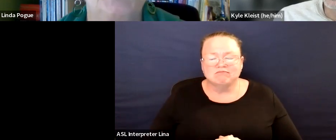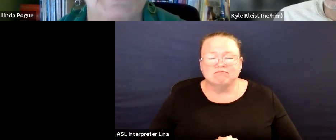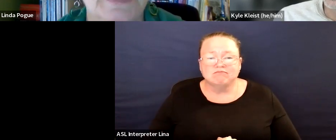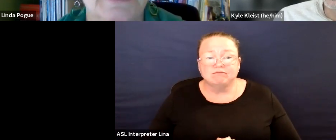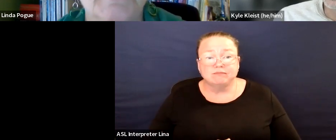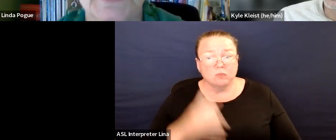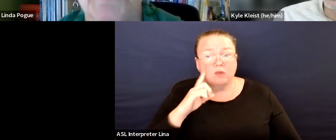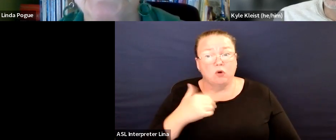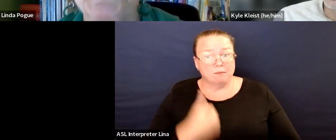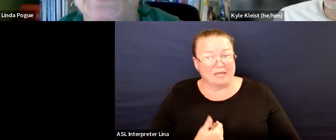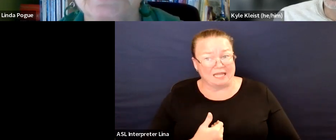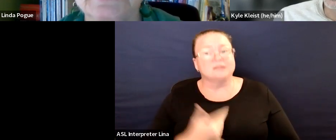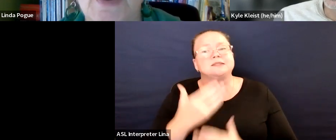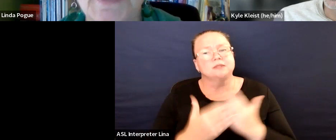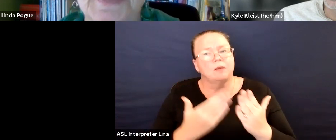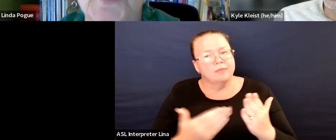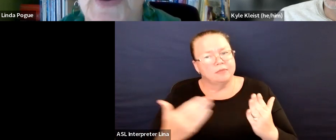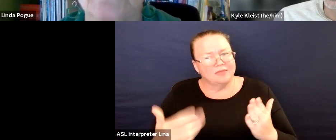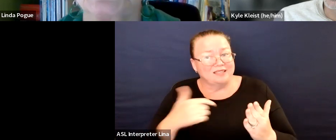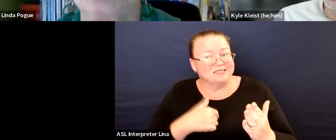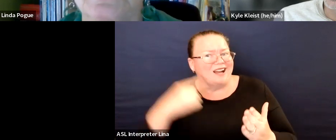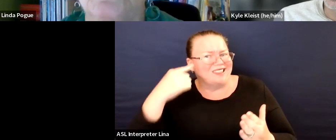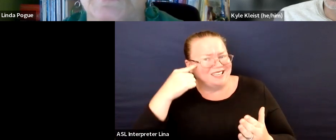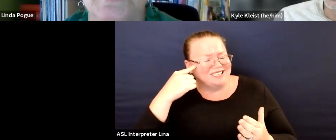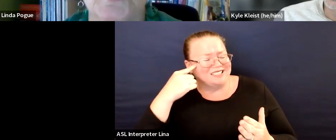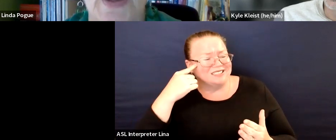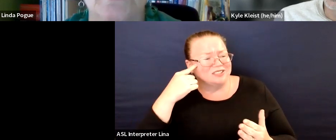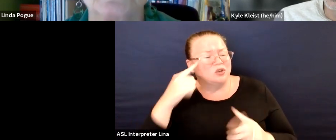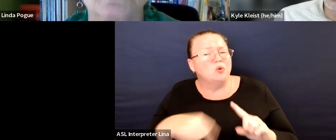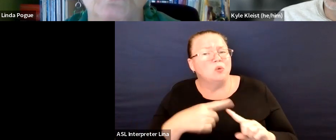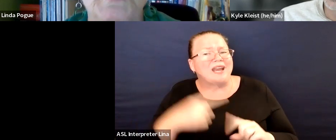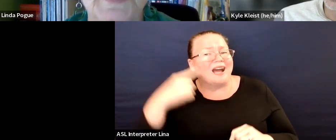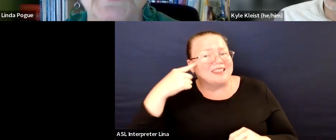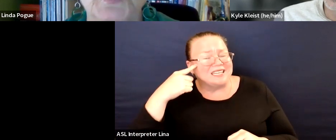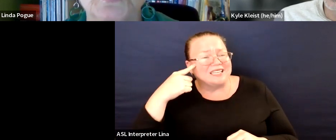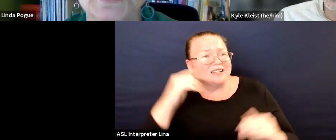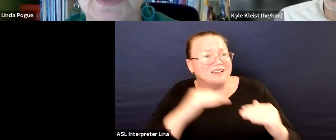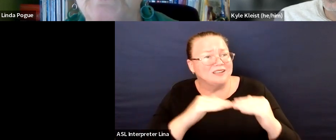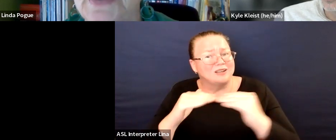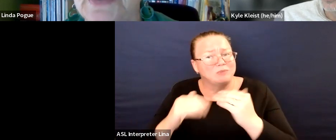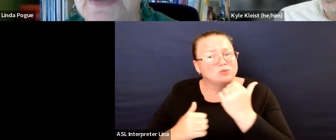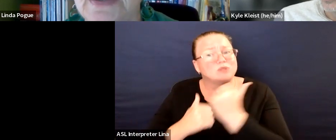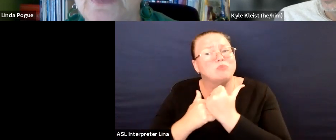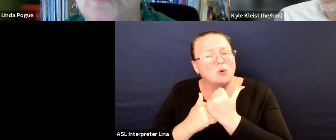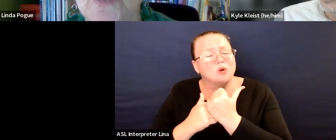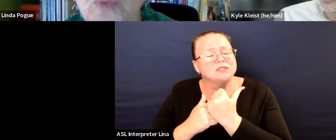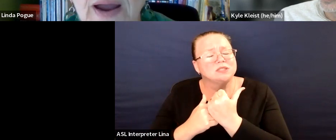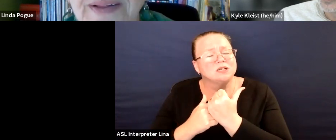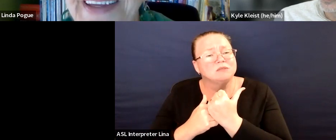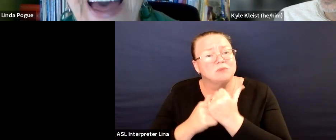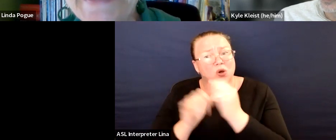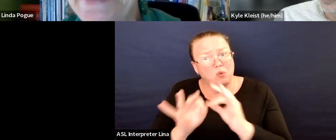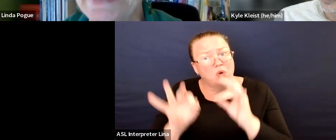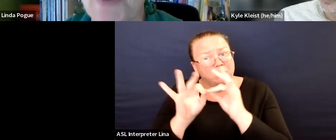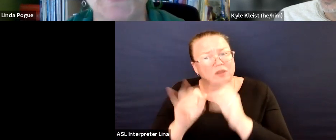And for me, a couple of things that I think about when I think about peer support being